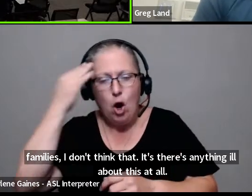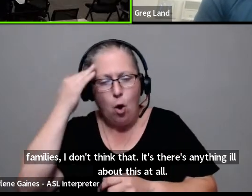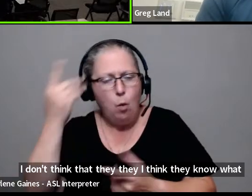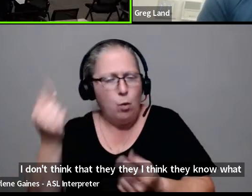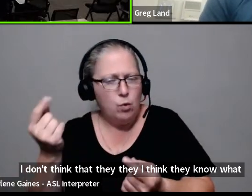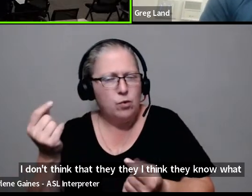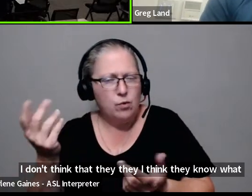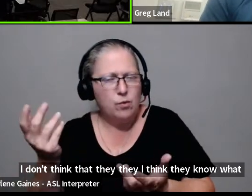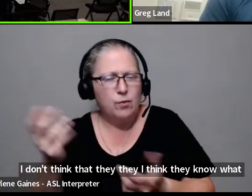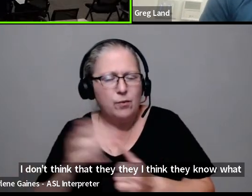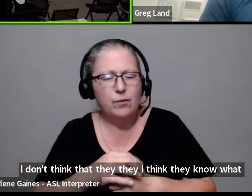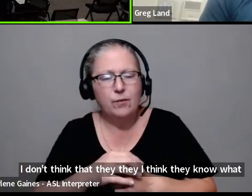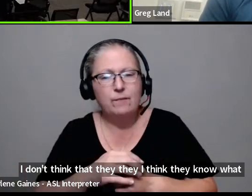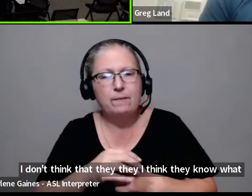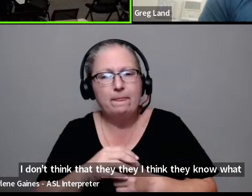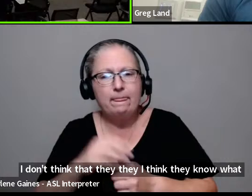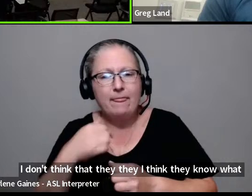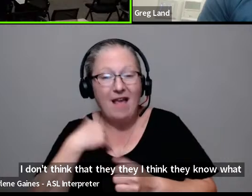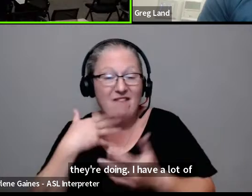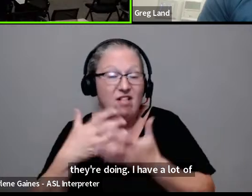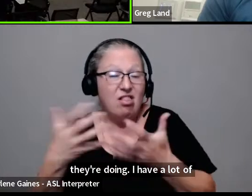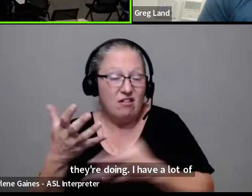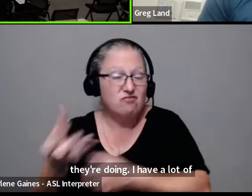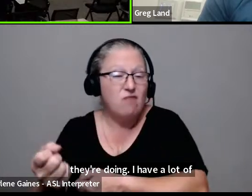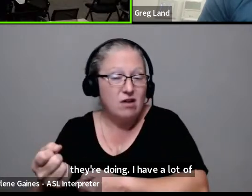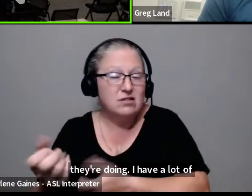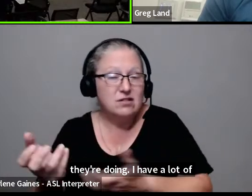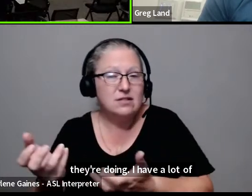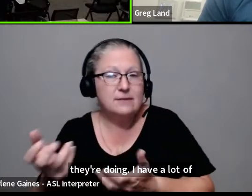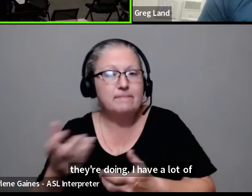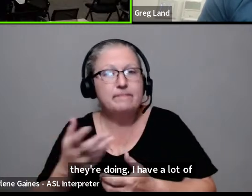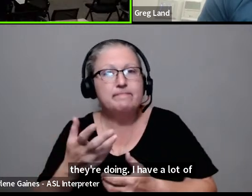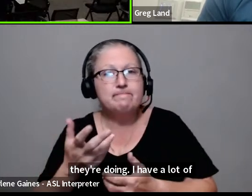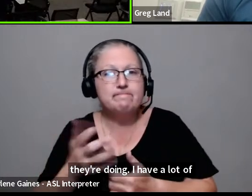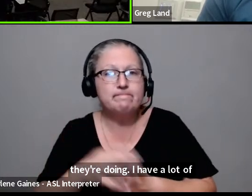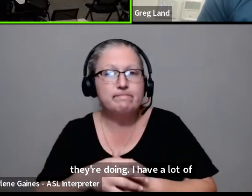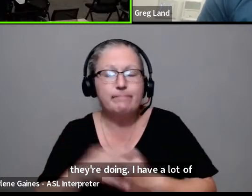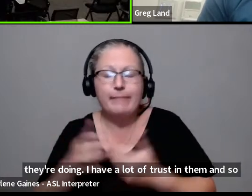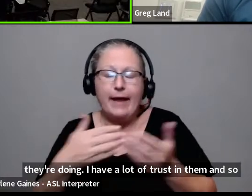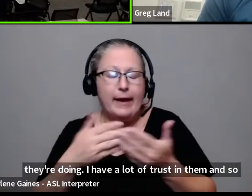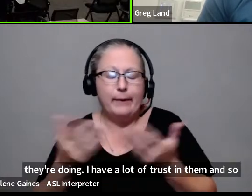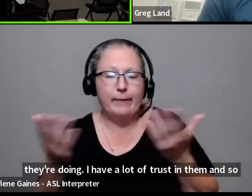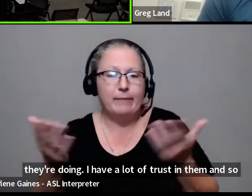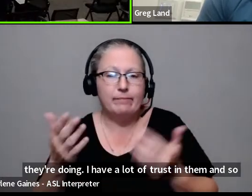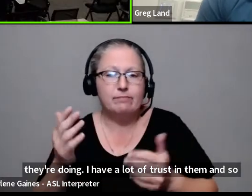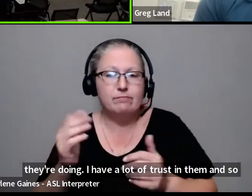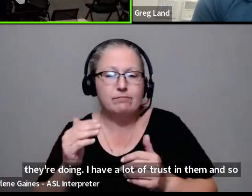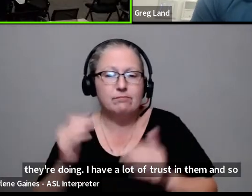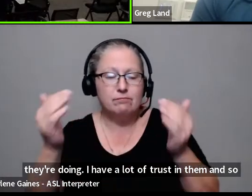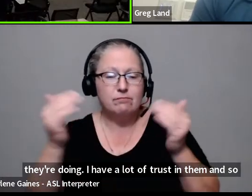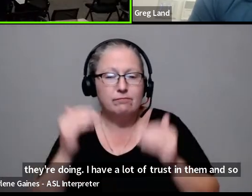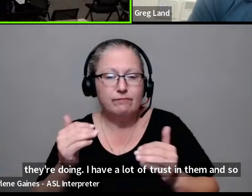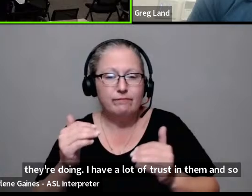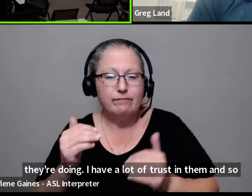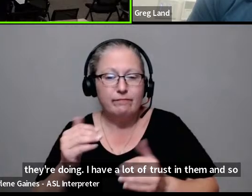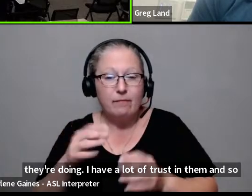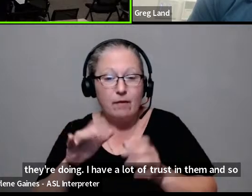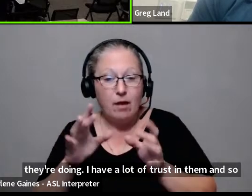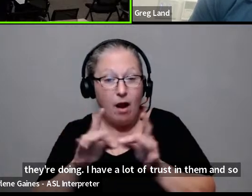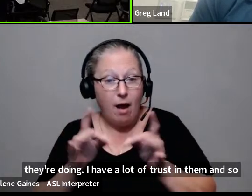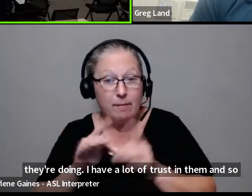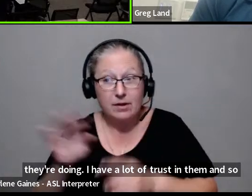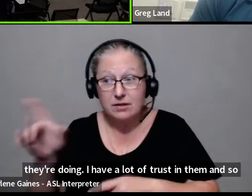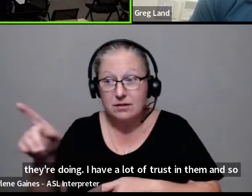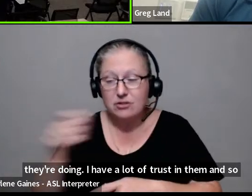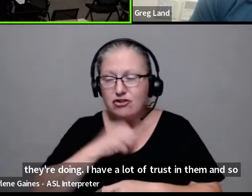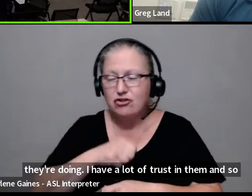doing. I have a lot of trust in them. And so anyhow, so we will go on to any other comments.